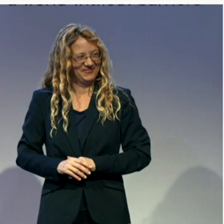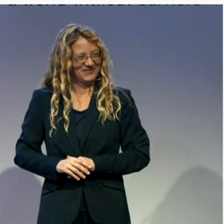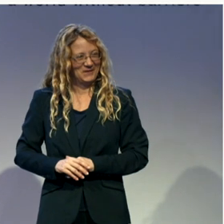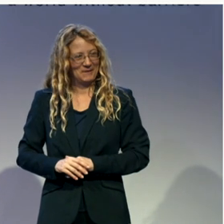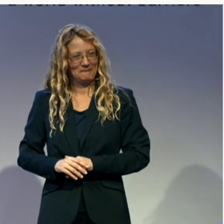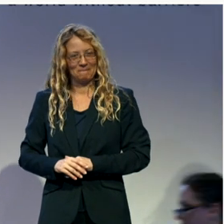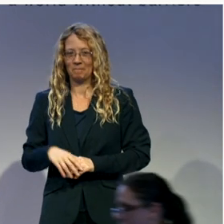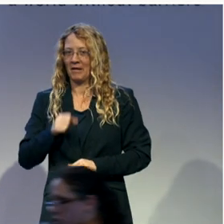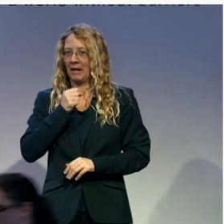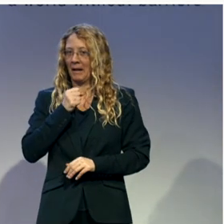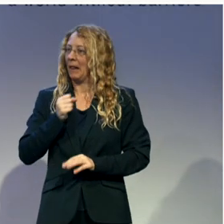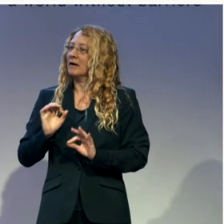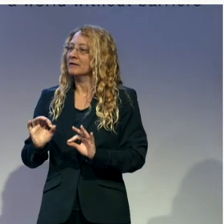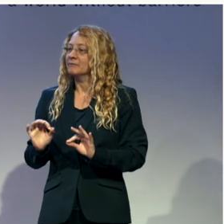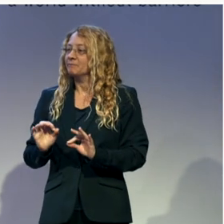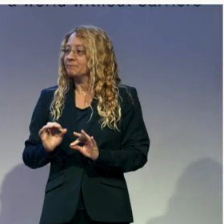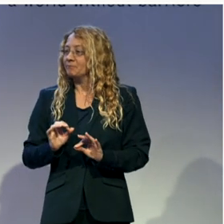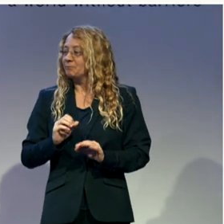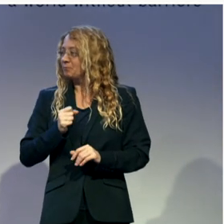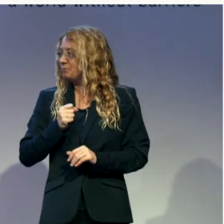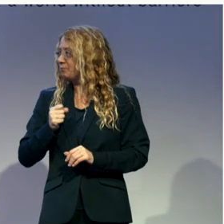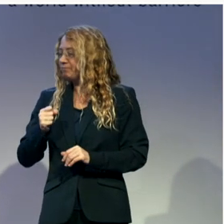About that. Let's talk about sex, right?